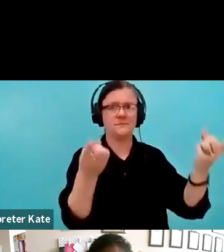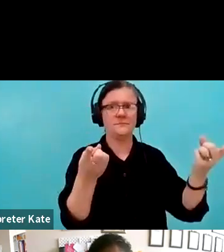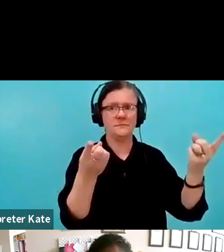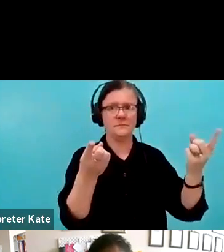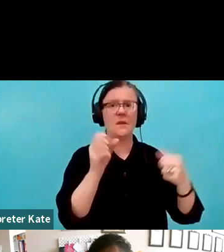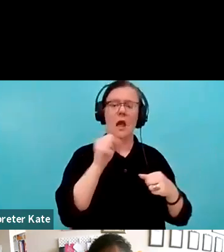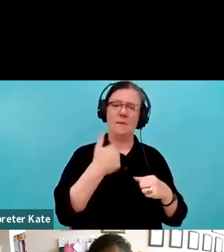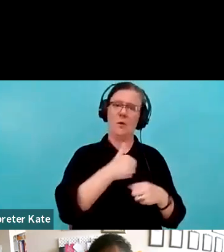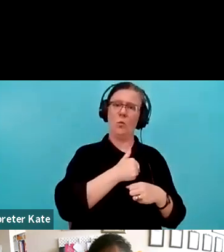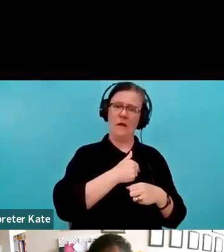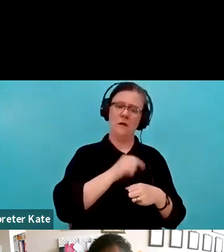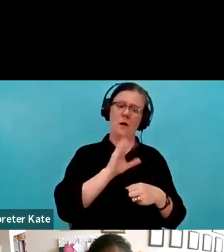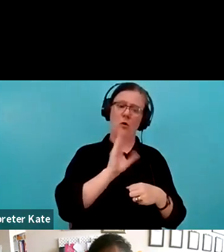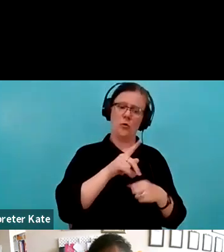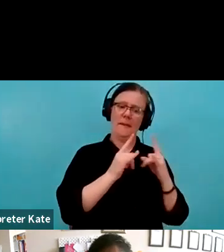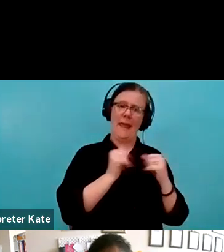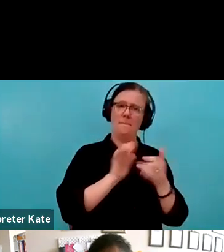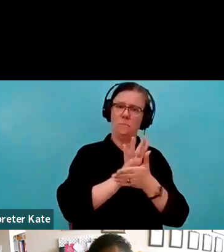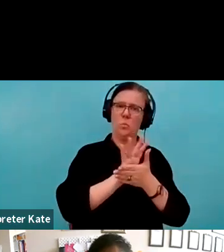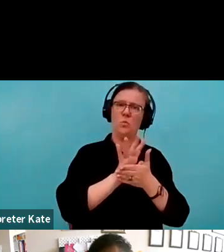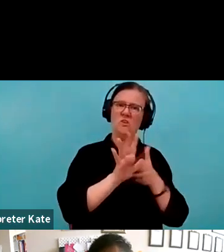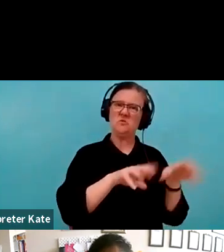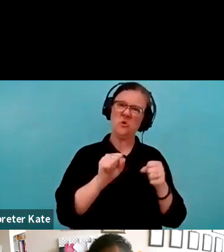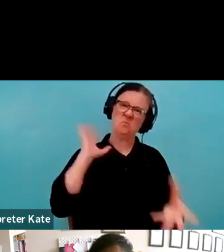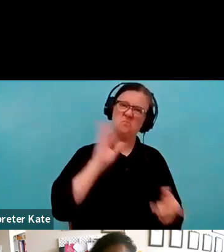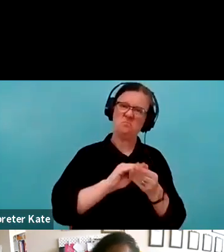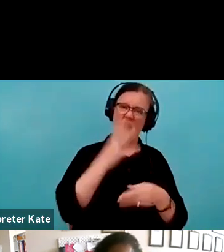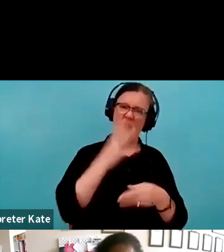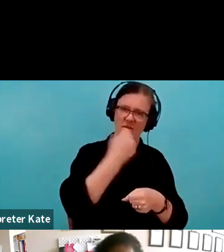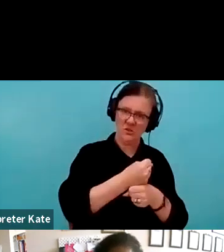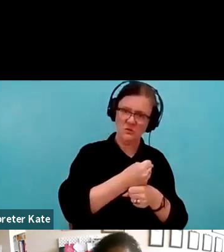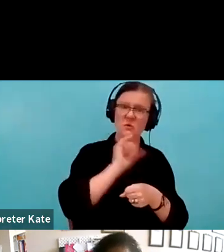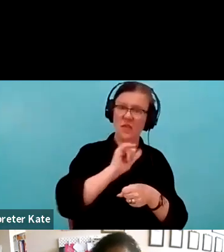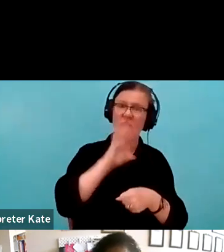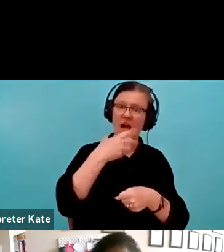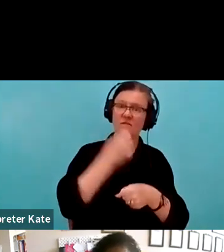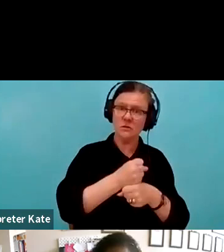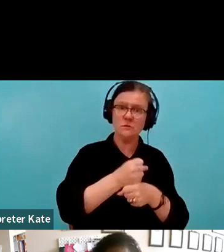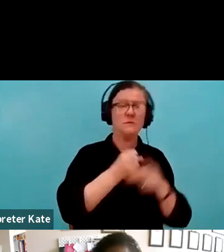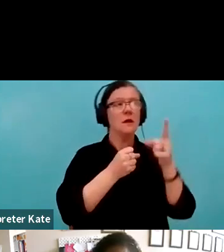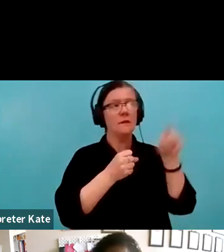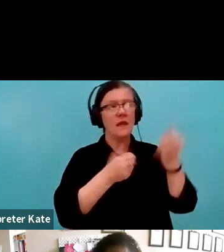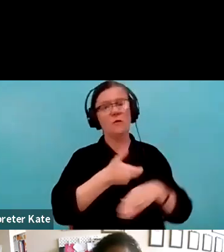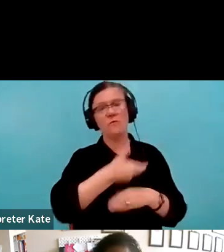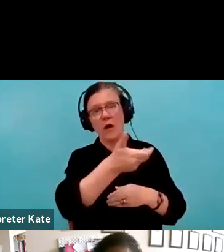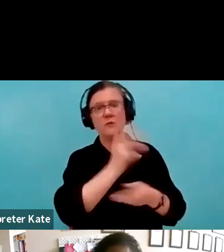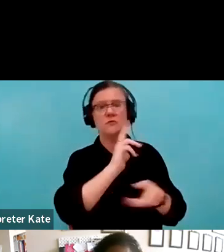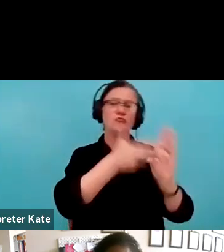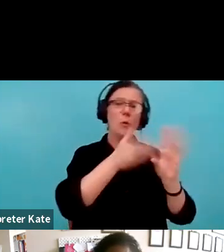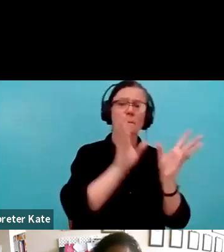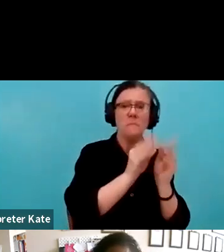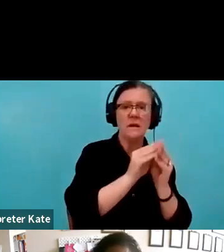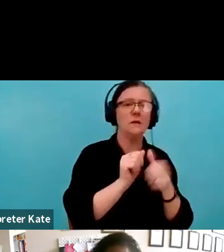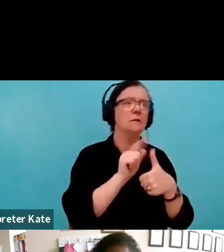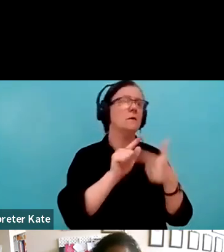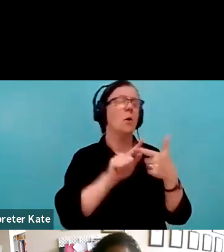Crip Camp for about 5 years. So throughout the 5 years, you know, when we would get invited to a professional